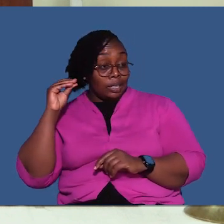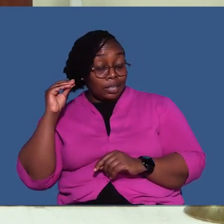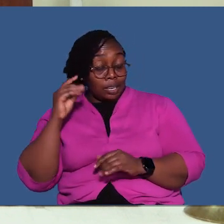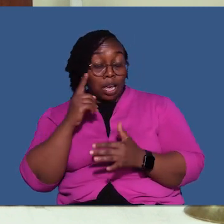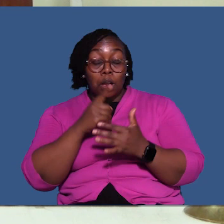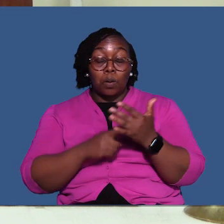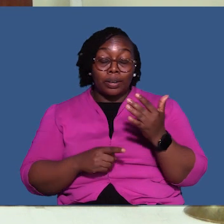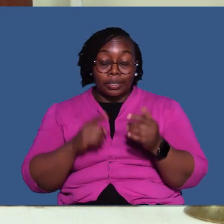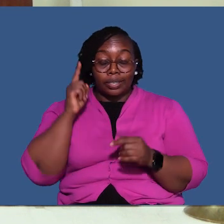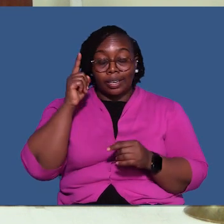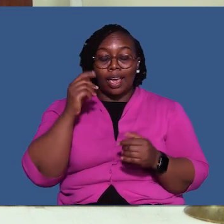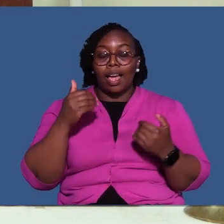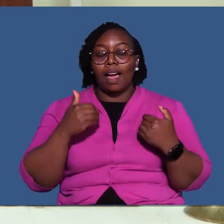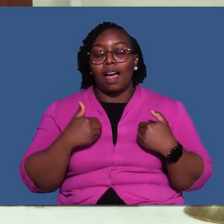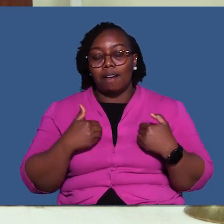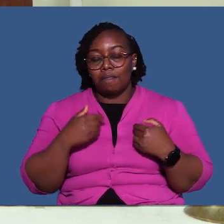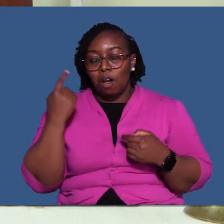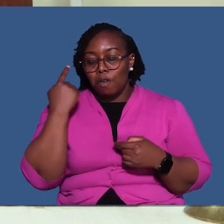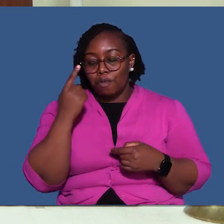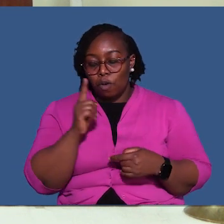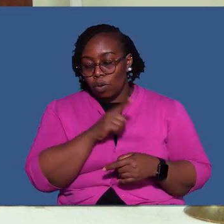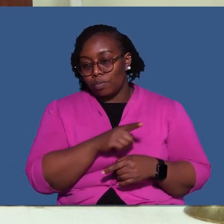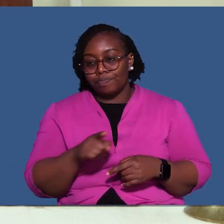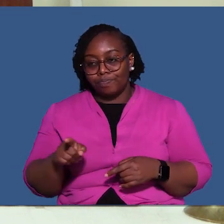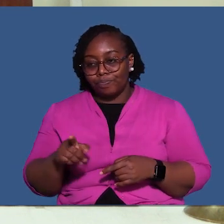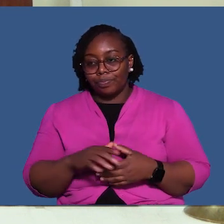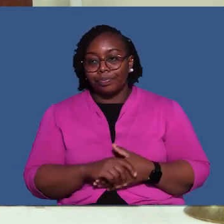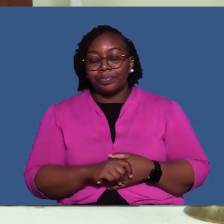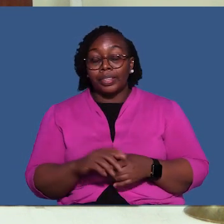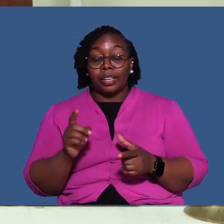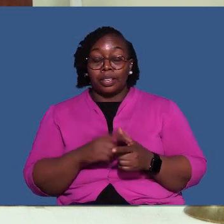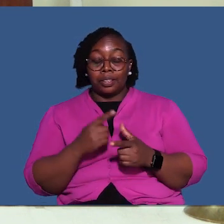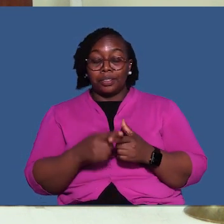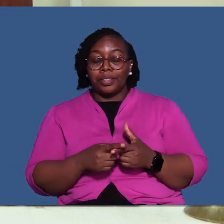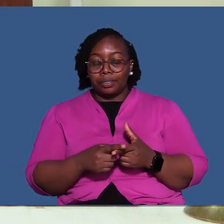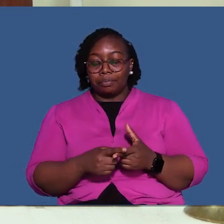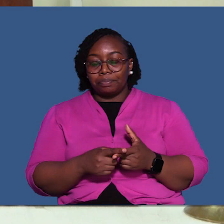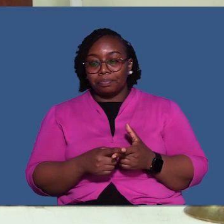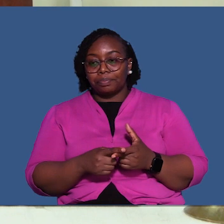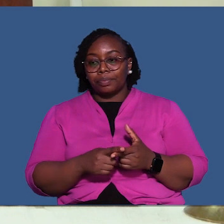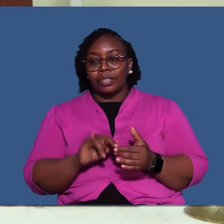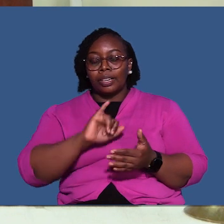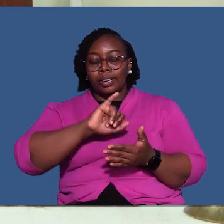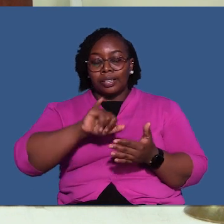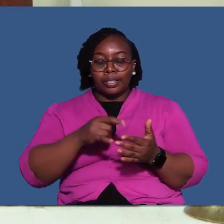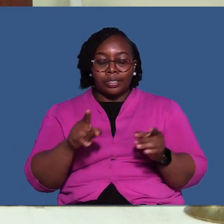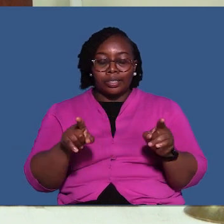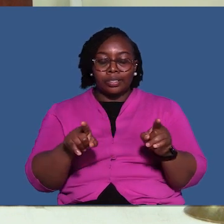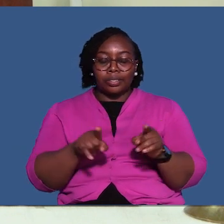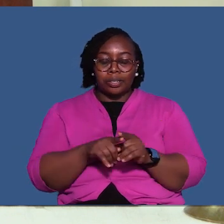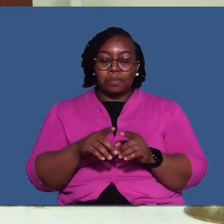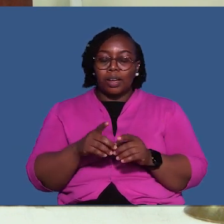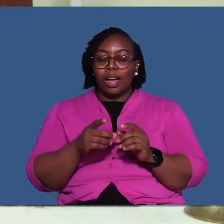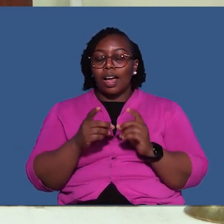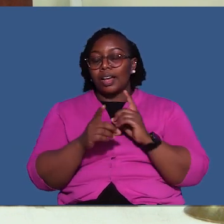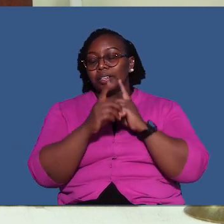what it is that he has got to say. And then, just like the disciples